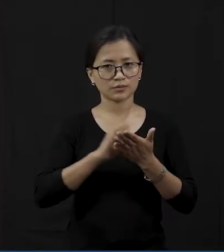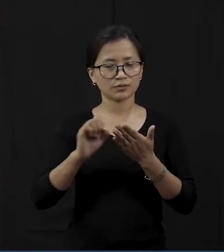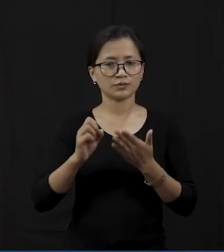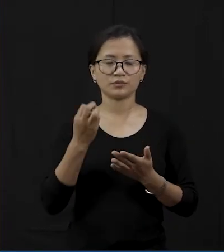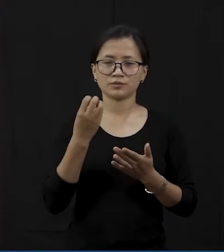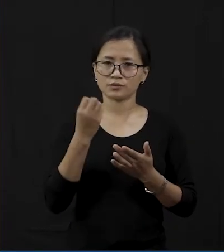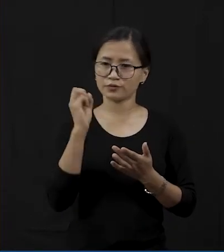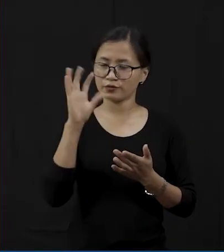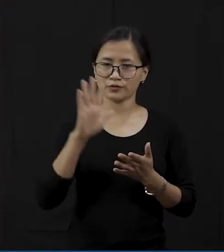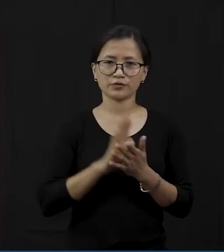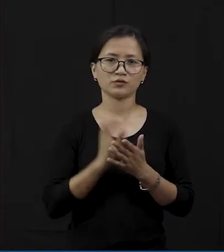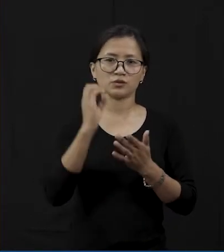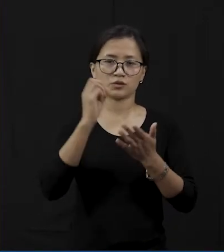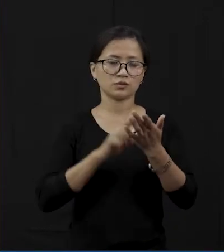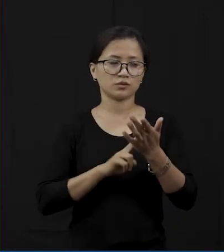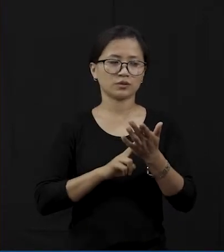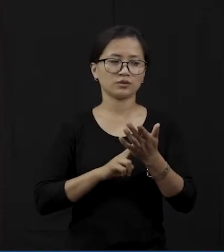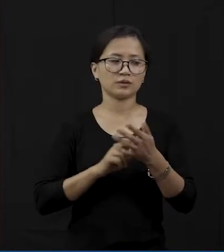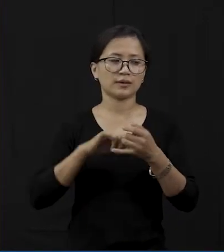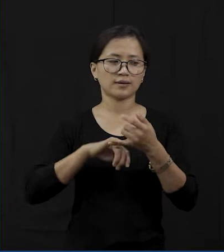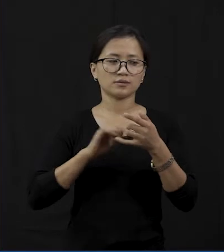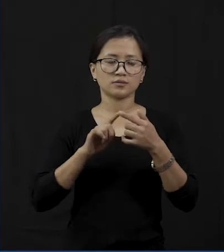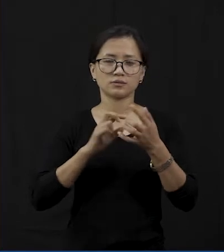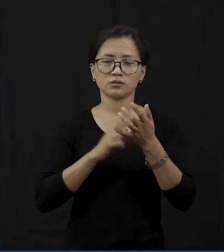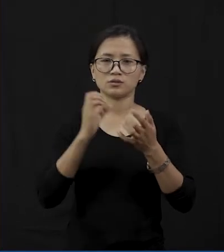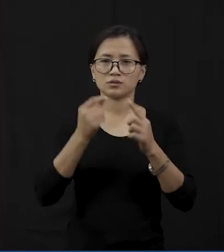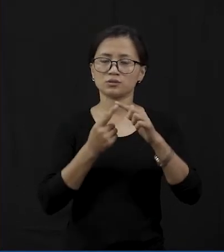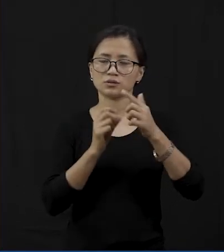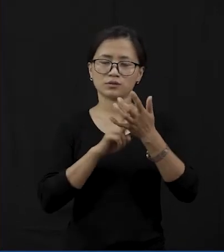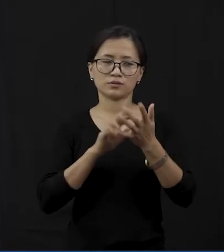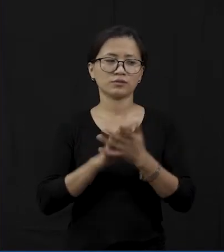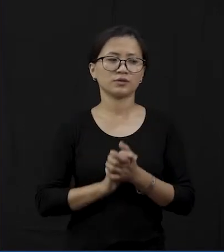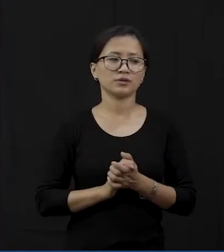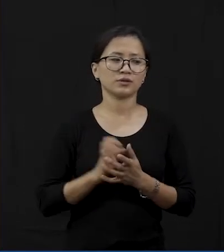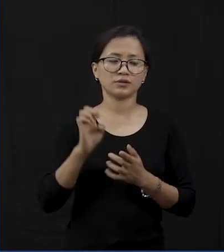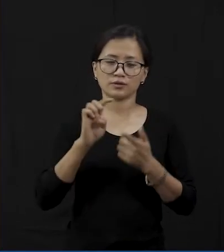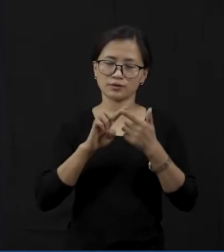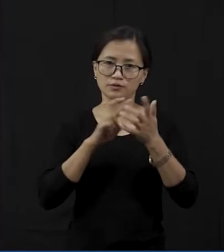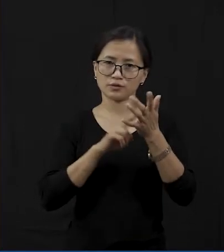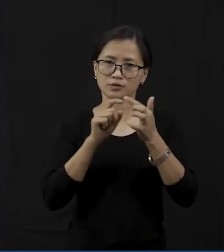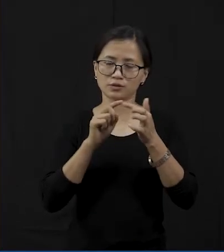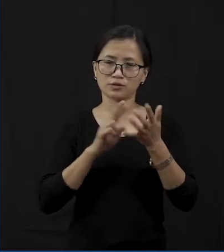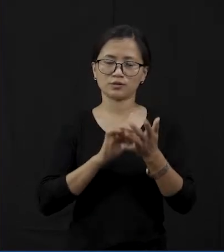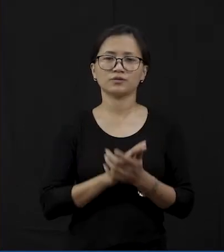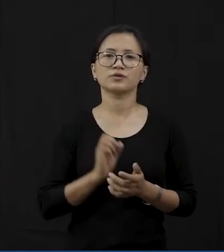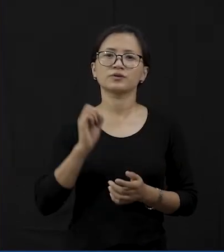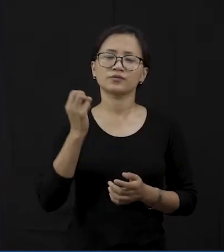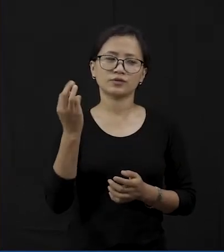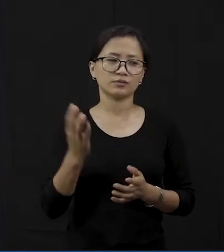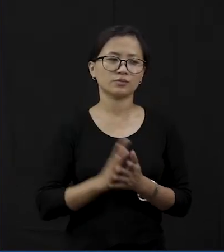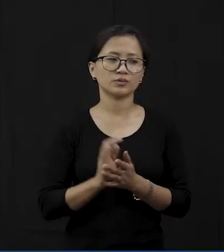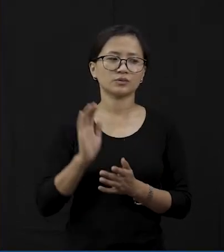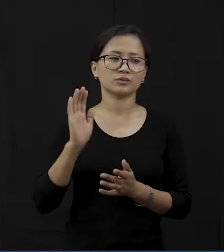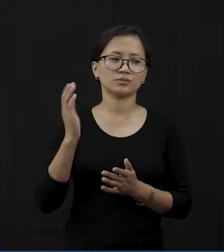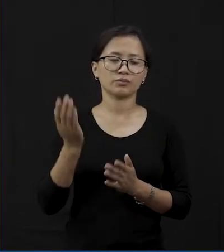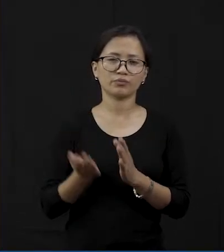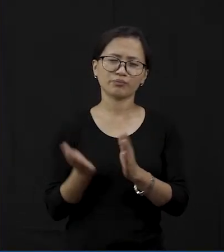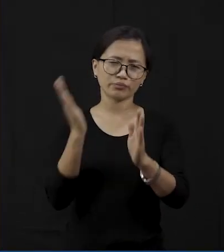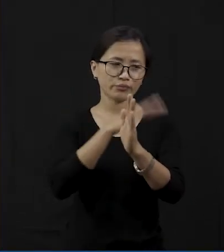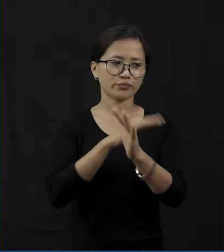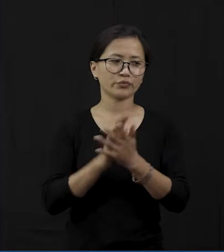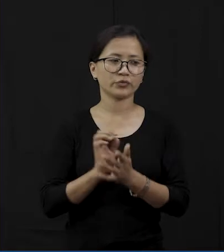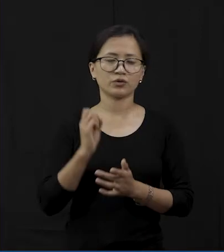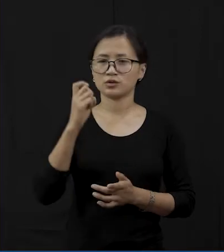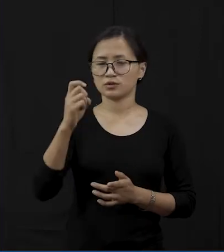Write the 5 consecutive even numbers before 756. So you are asked to